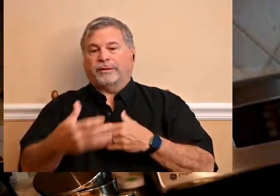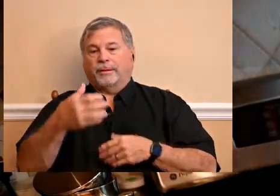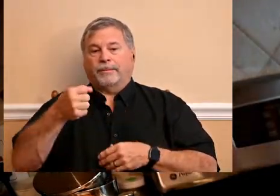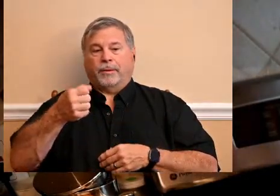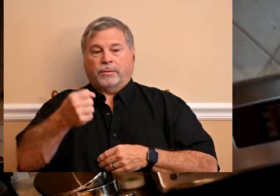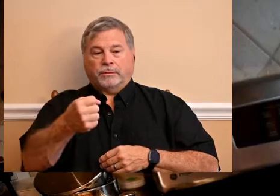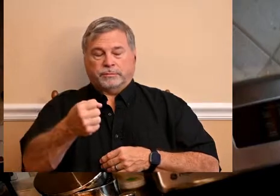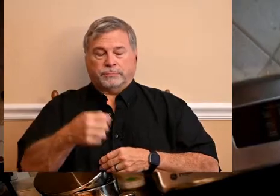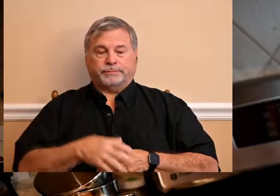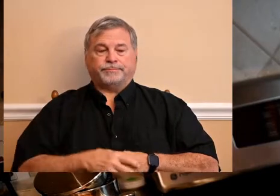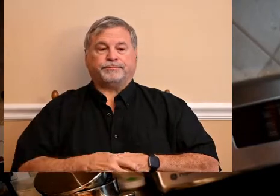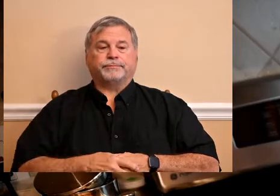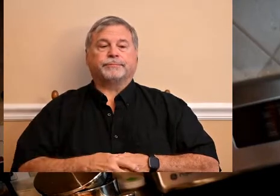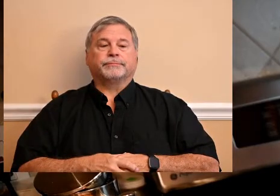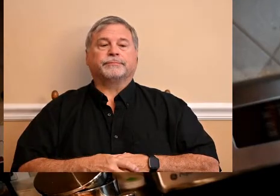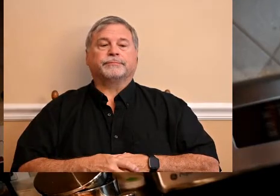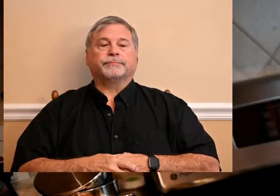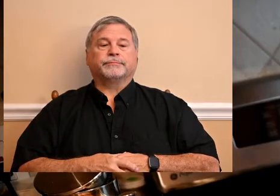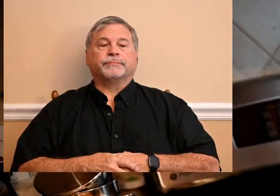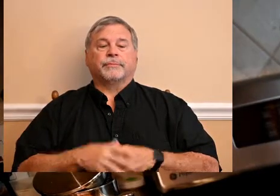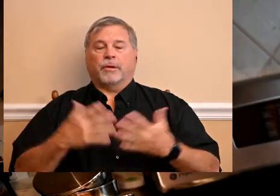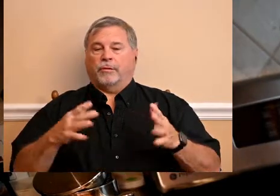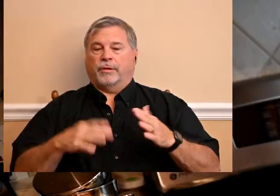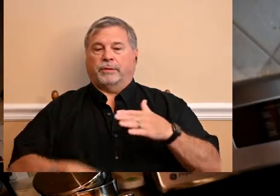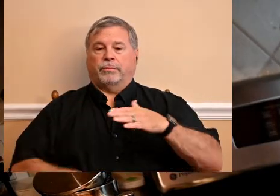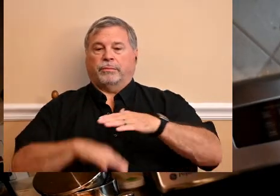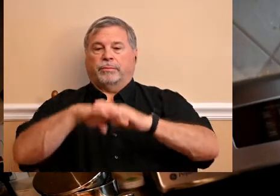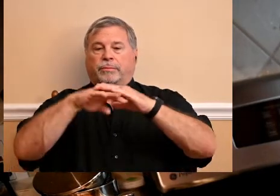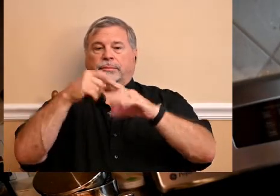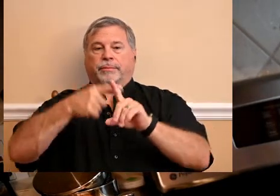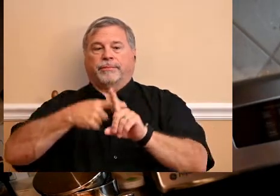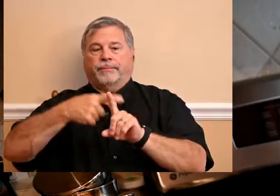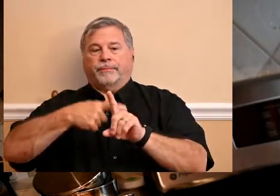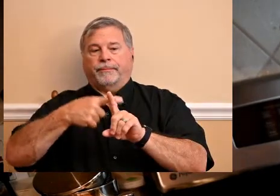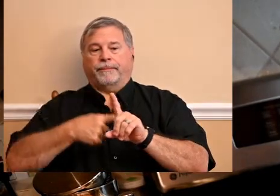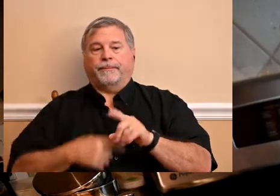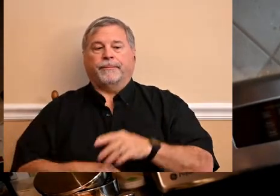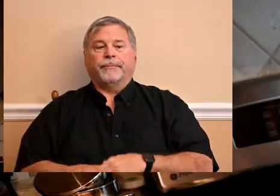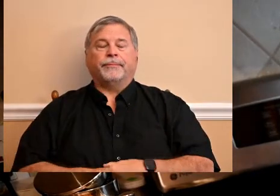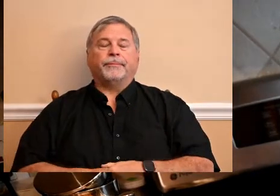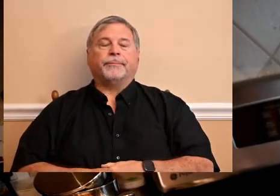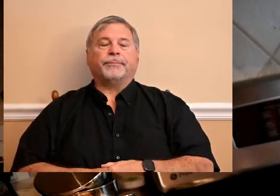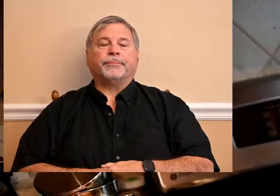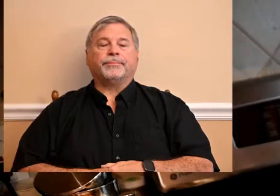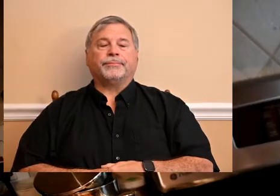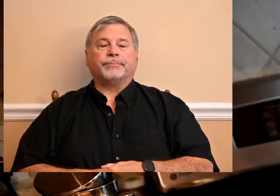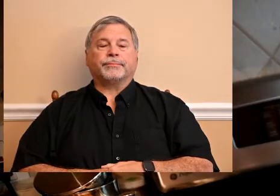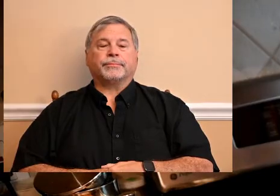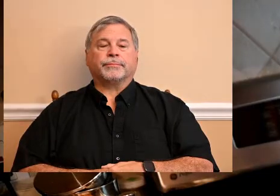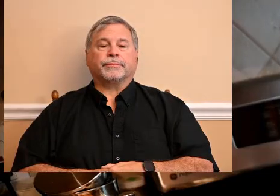And now we've added the rest of the milk mixture in to the eggs since they have come up to speed.